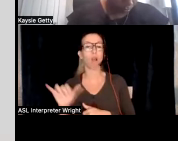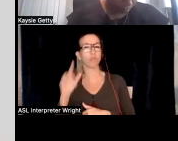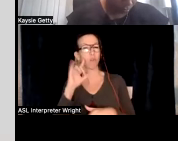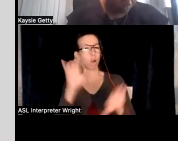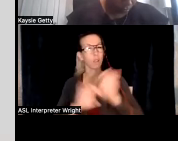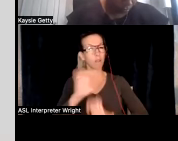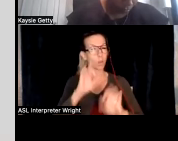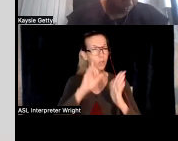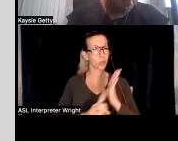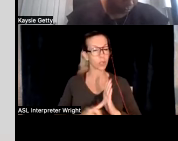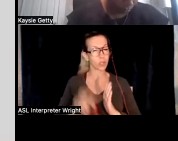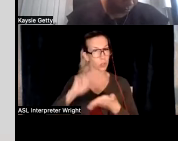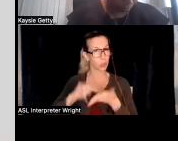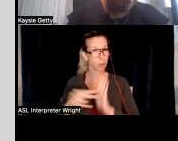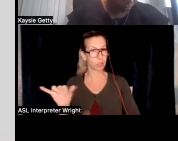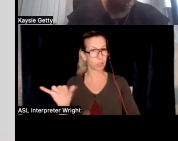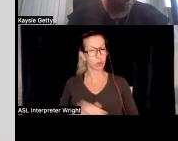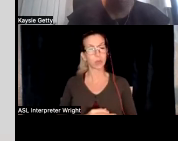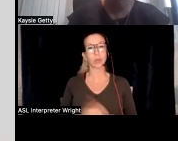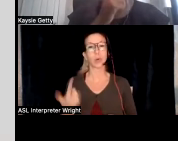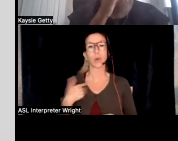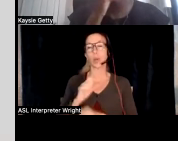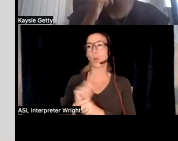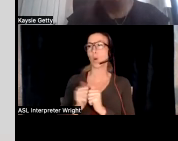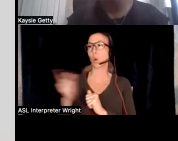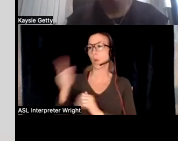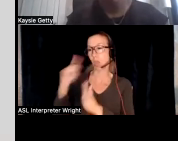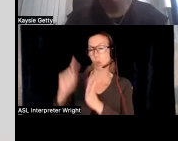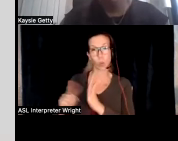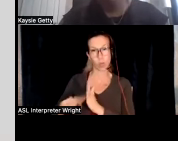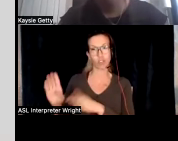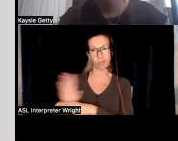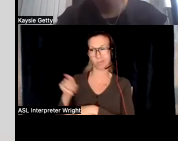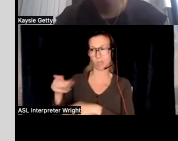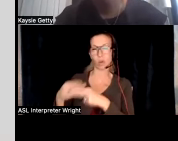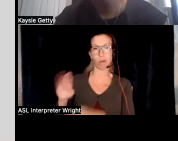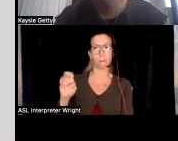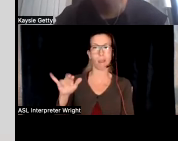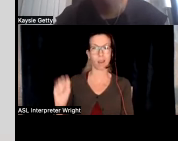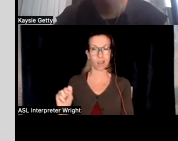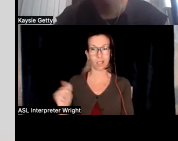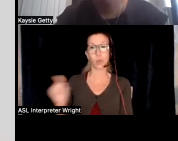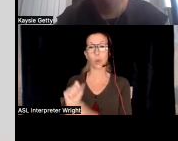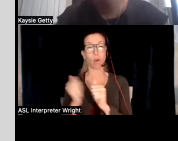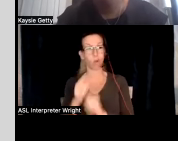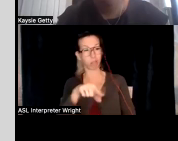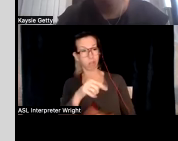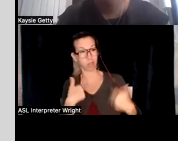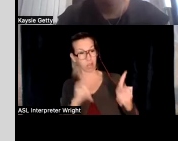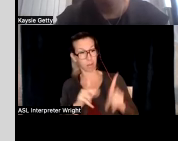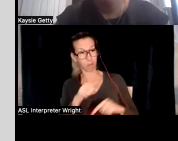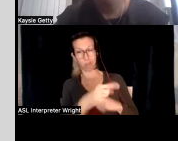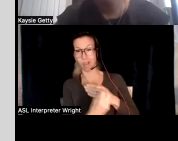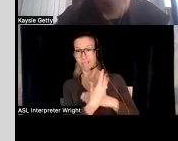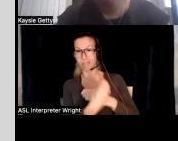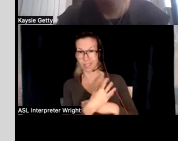research purposes. And so we worked with a research entity called METIS. We worked with a group of young people as advisors who were with us throughout,